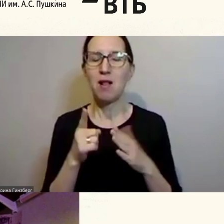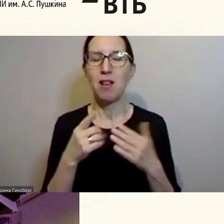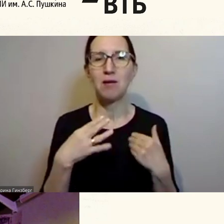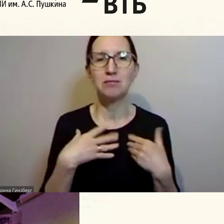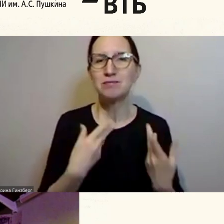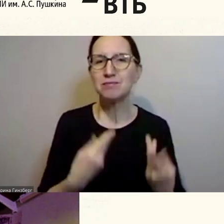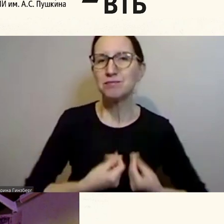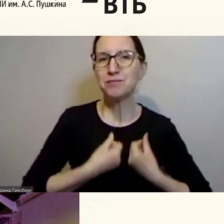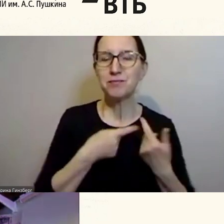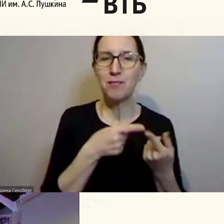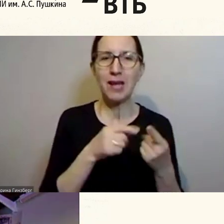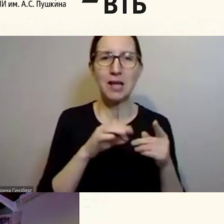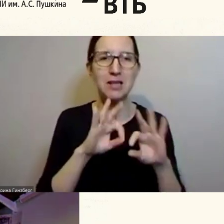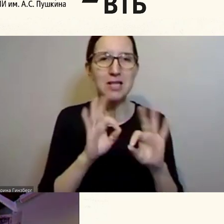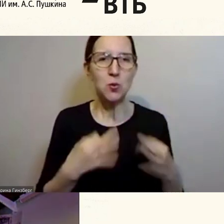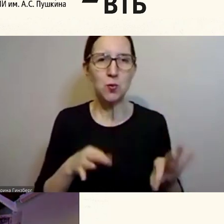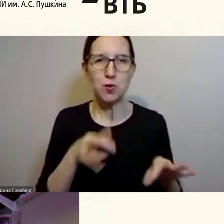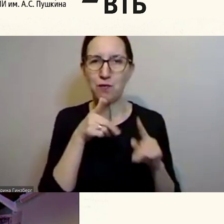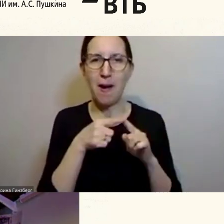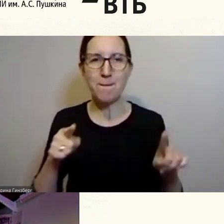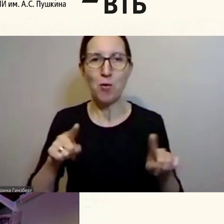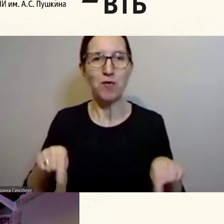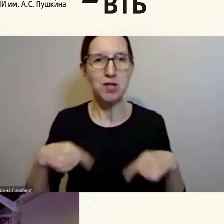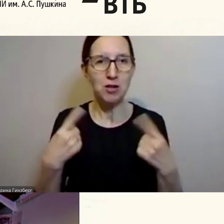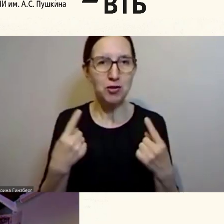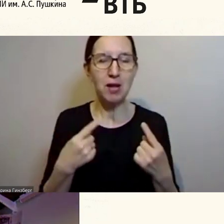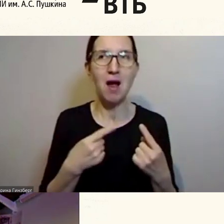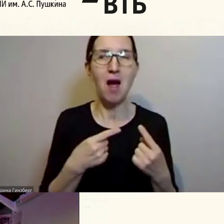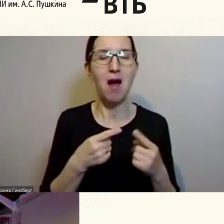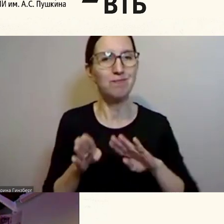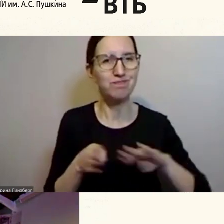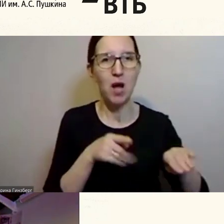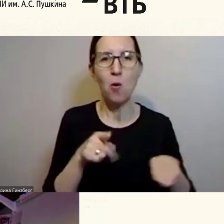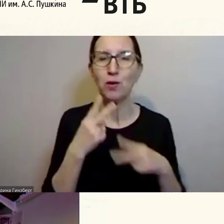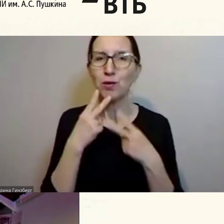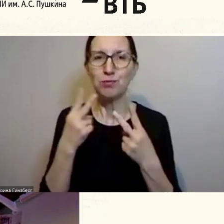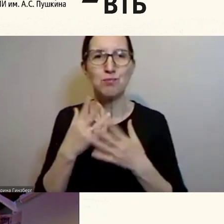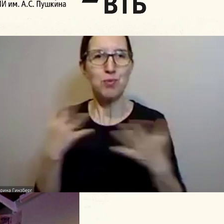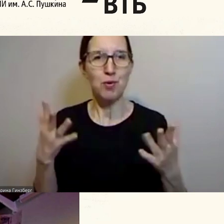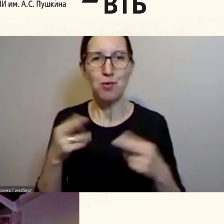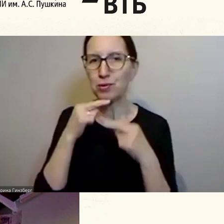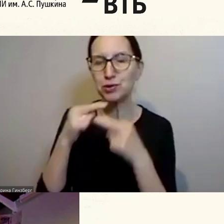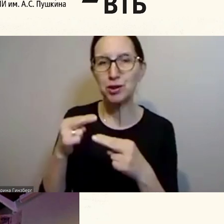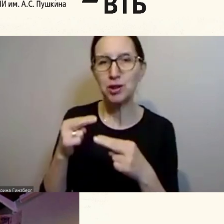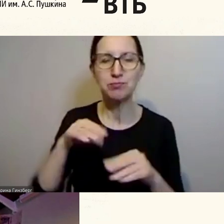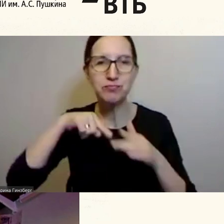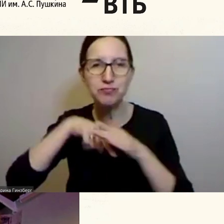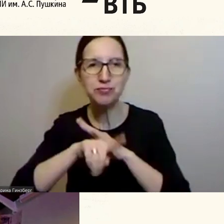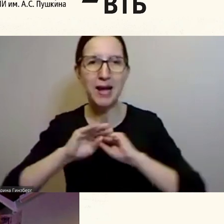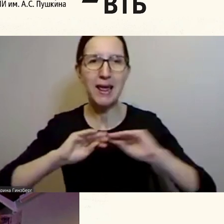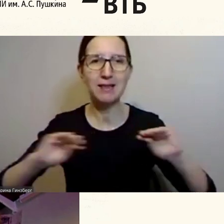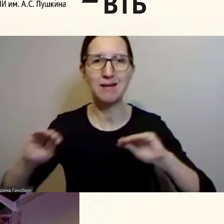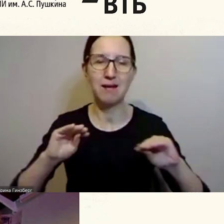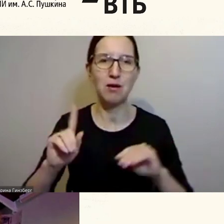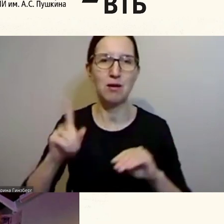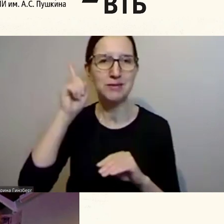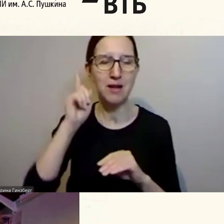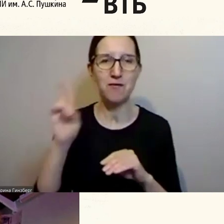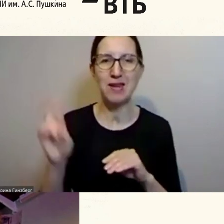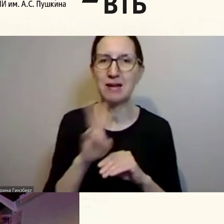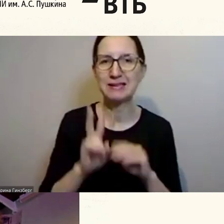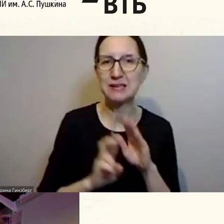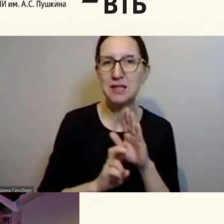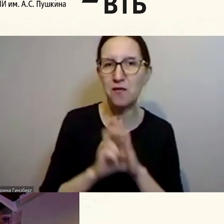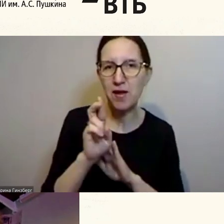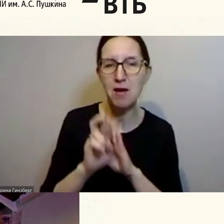ancient churches and cathedrals. He spent a lot of time with an audio tape recorder, and recorded the sounds